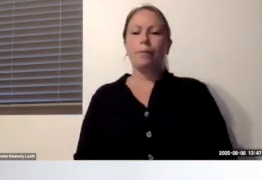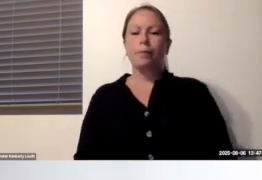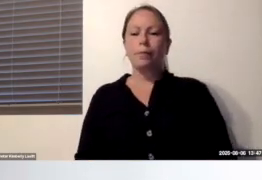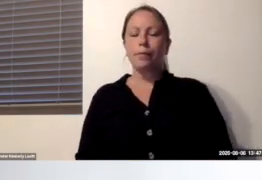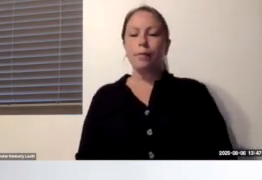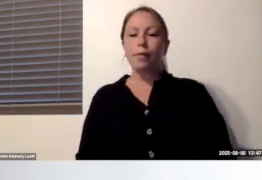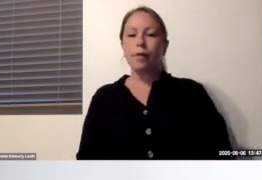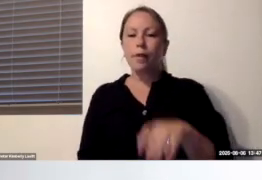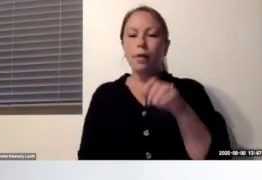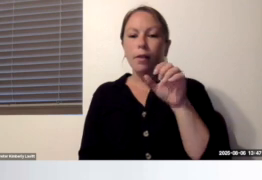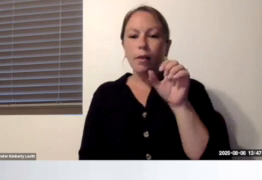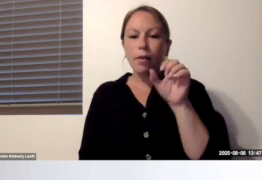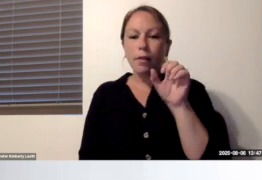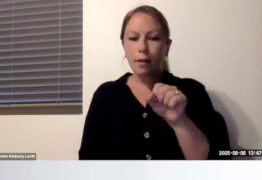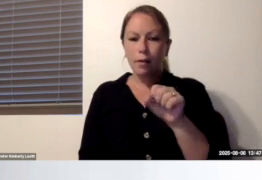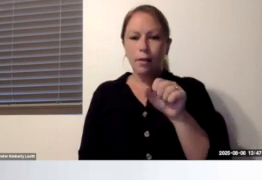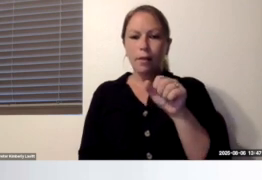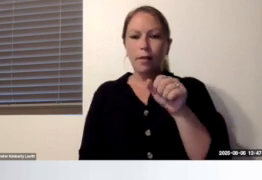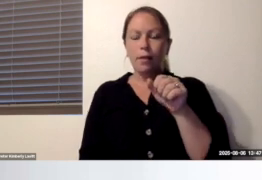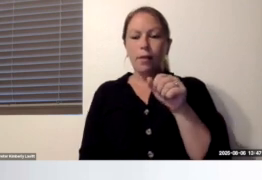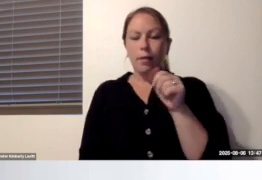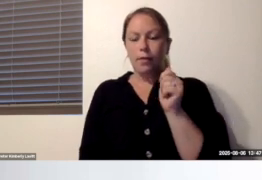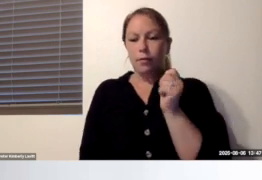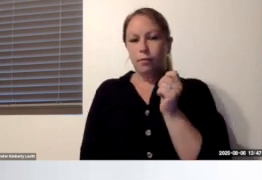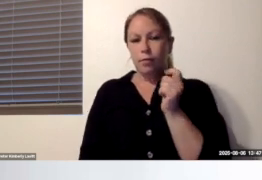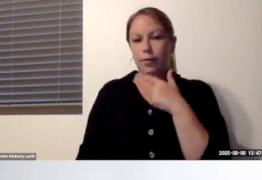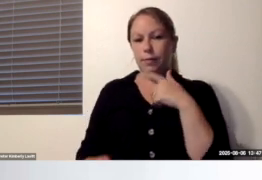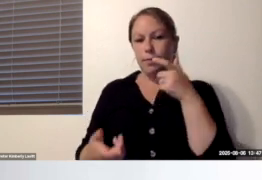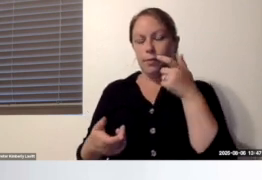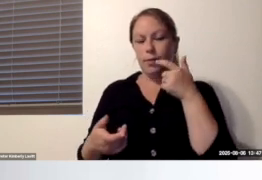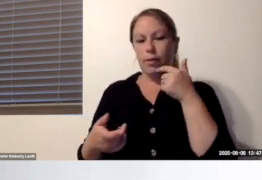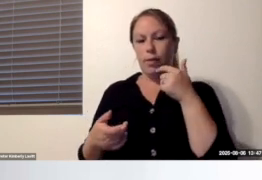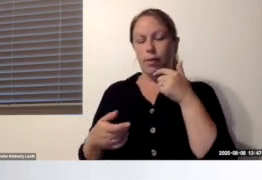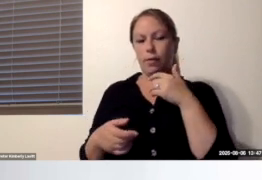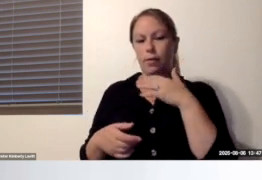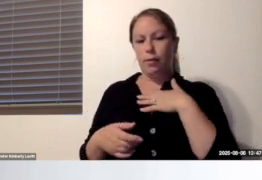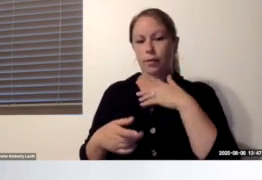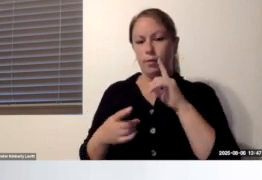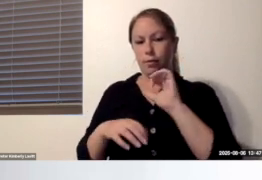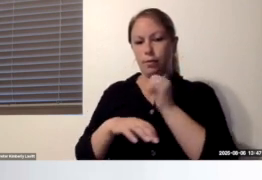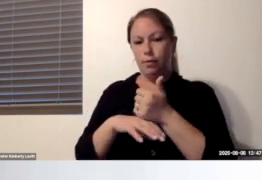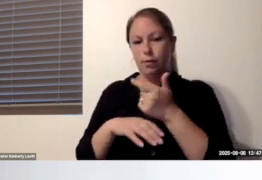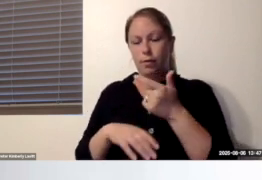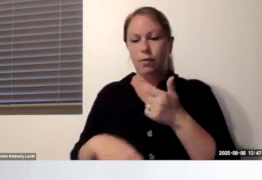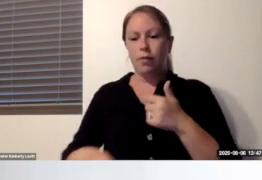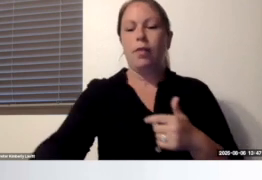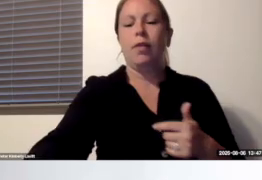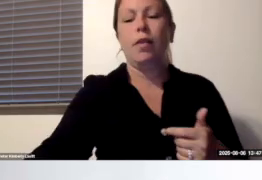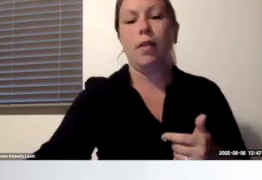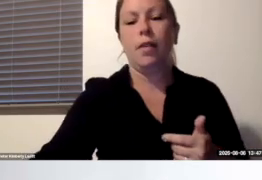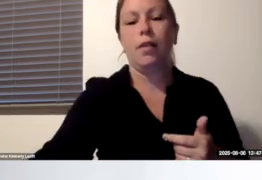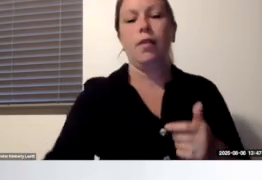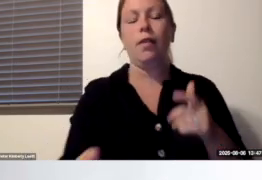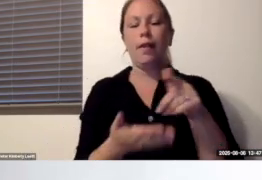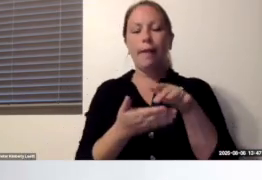does Aaron Hilliard, just give my Aaron Hilliard, manager overseeing Clean Cars for All program. Thank